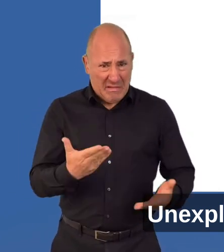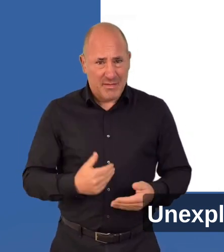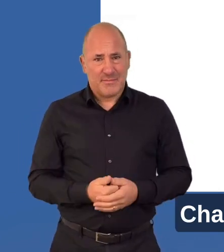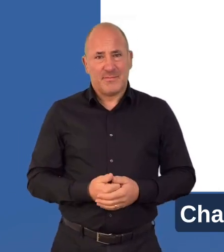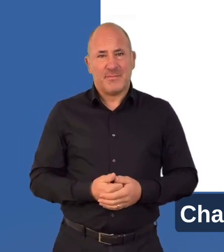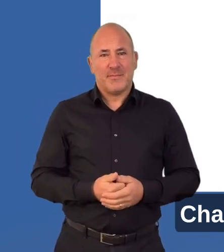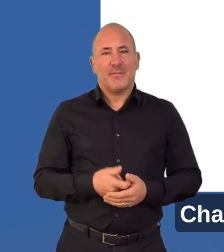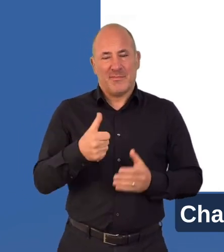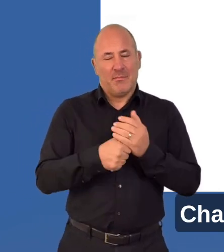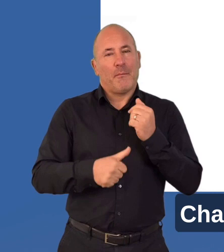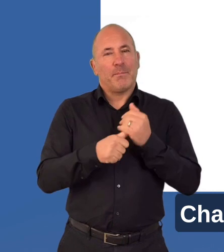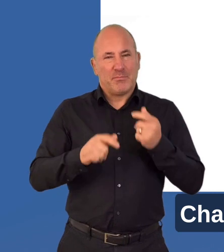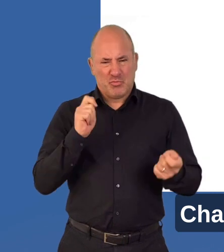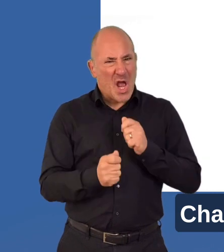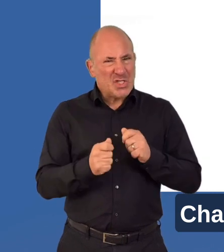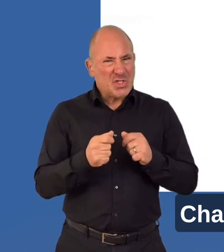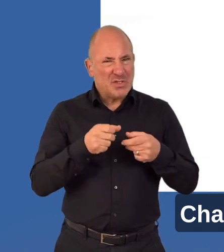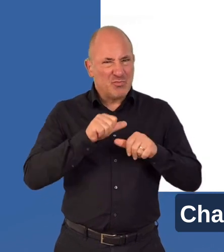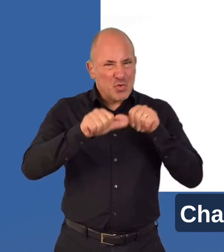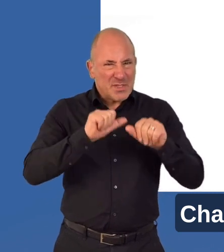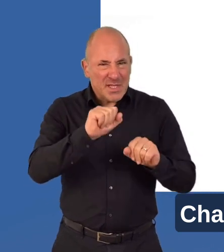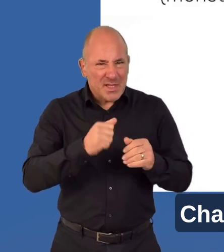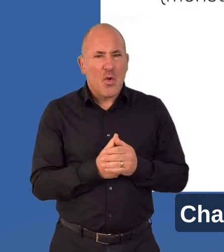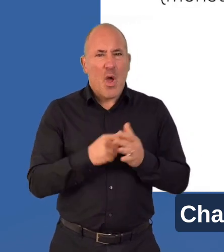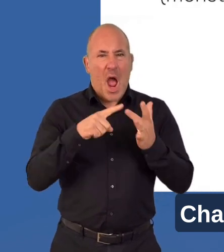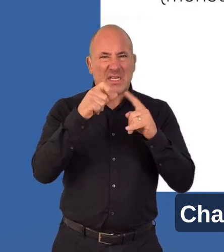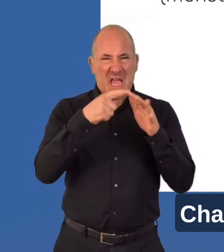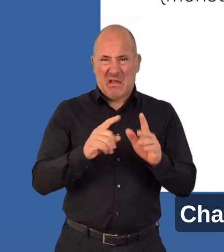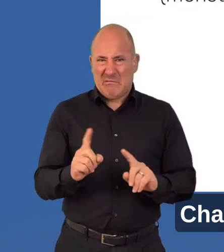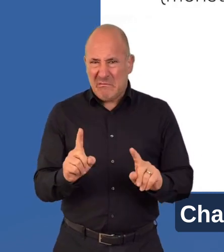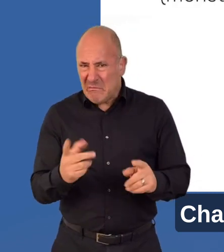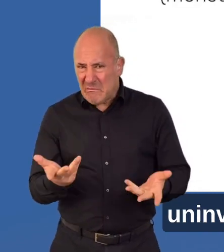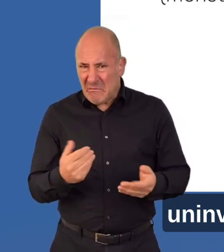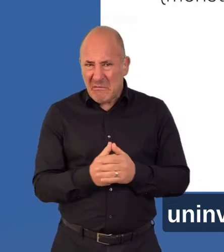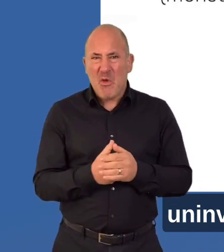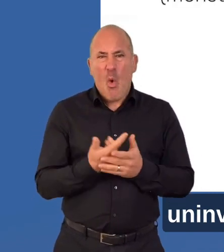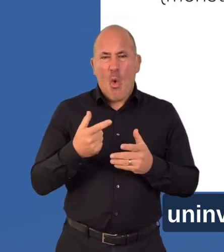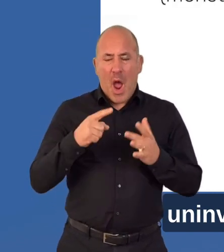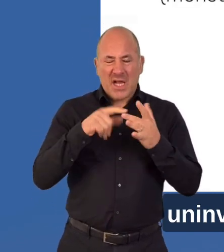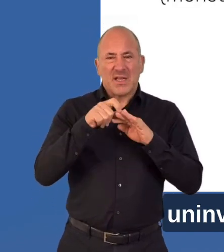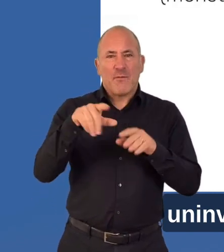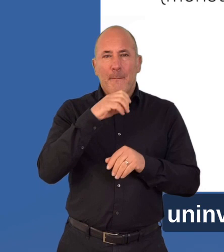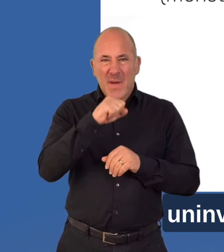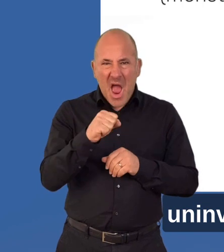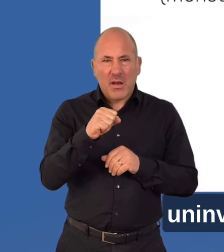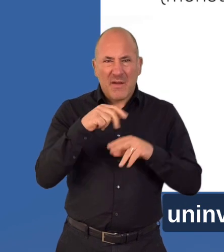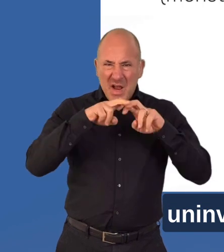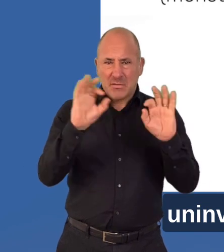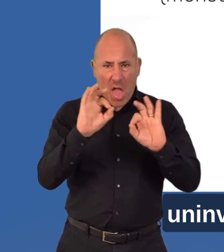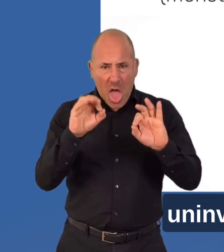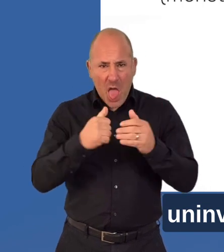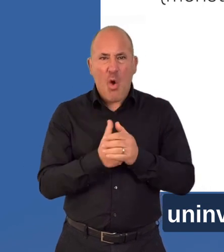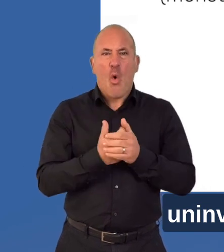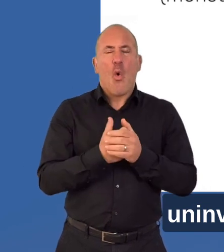loss, change in bowel habit, unexplained IDA or previously uninvestigated IDA in men